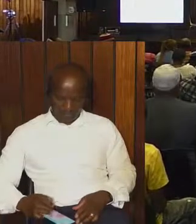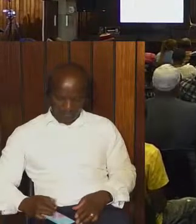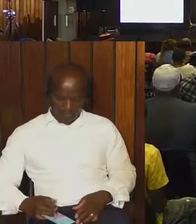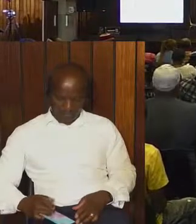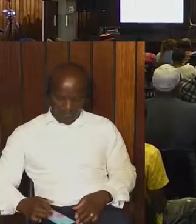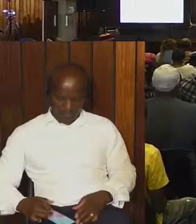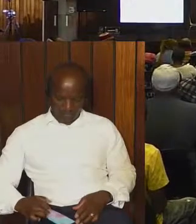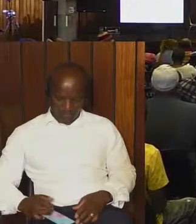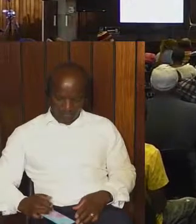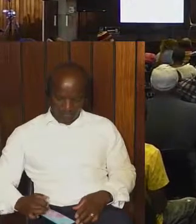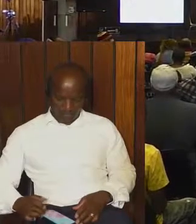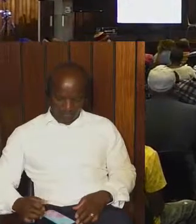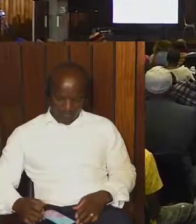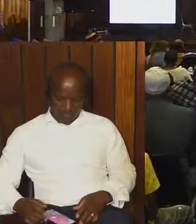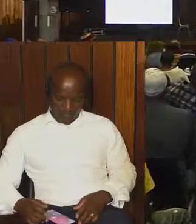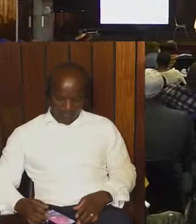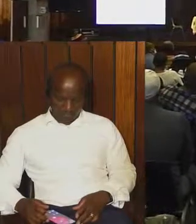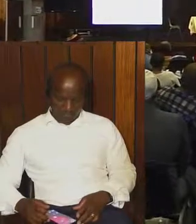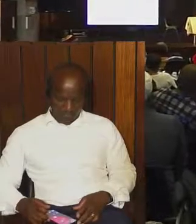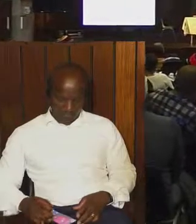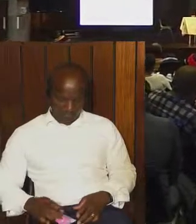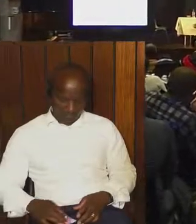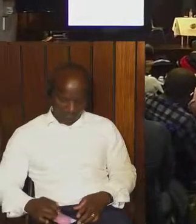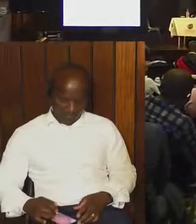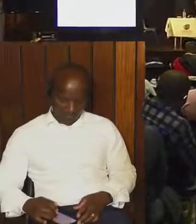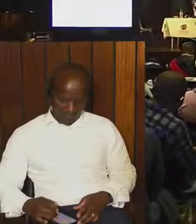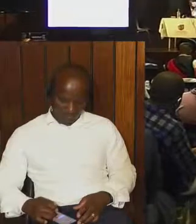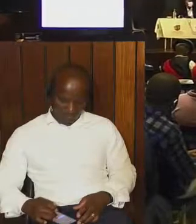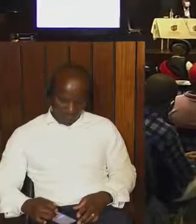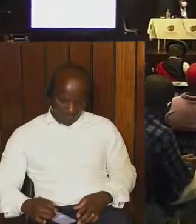All right. I think that's it. I